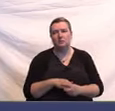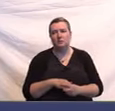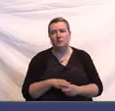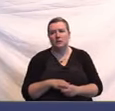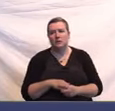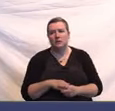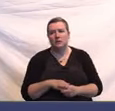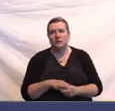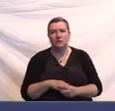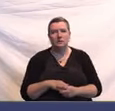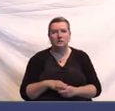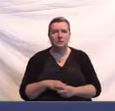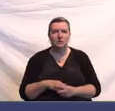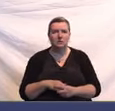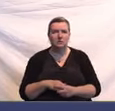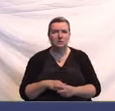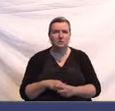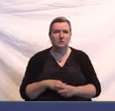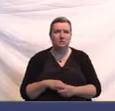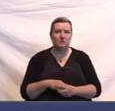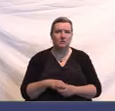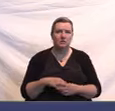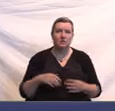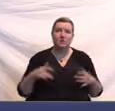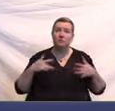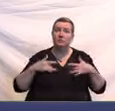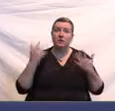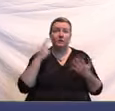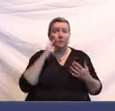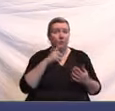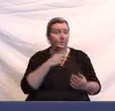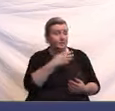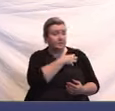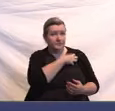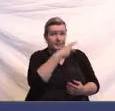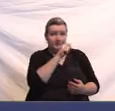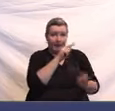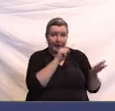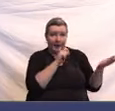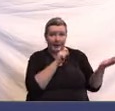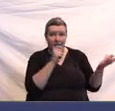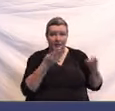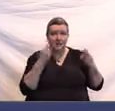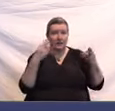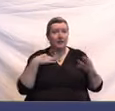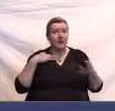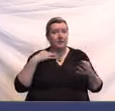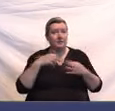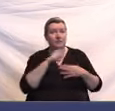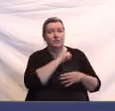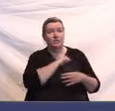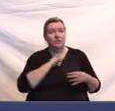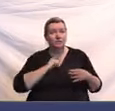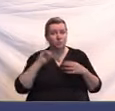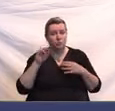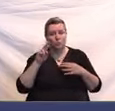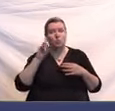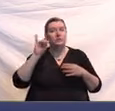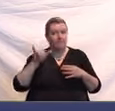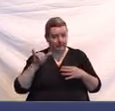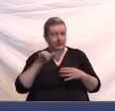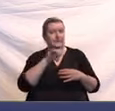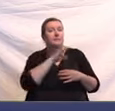thrilled that you'll be up before the Senate Judiciary Committee on Thursday, richly deserved, and we'll leave it at that.